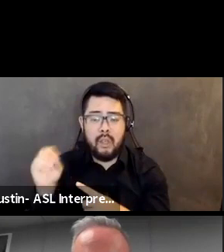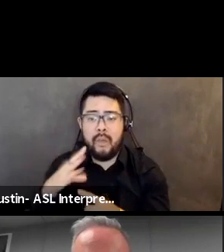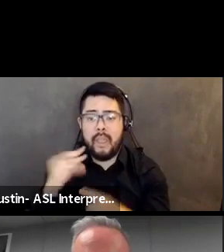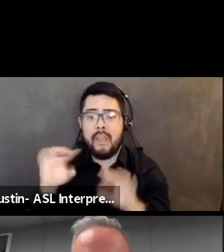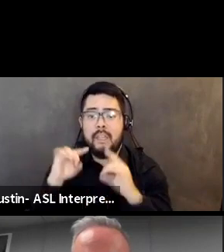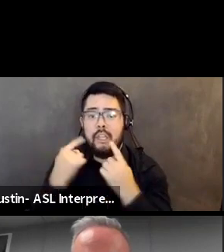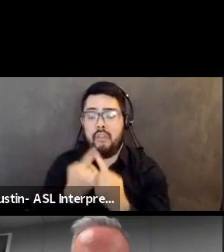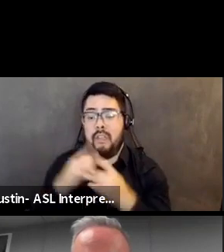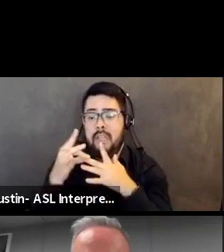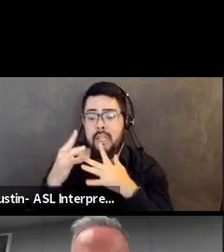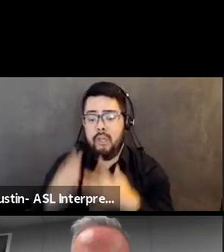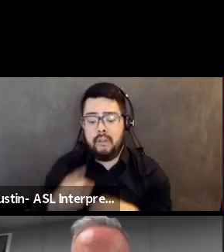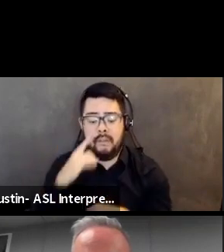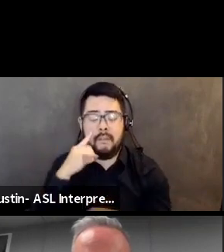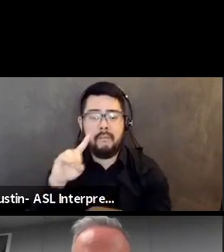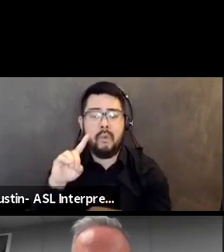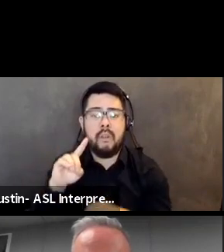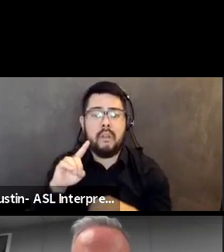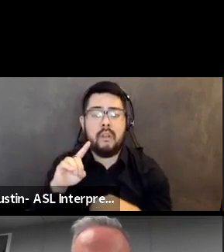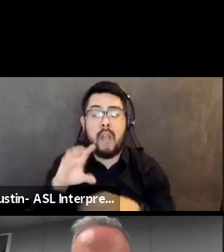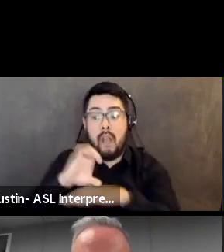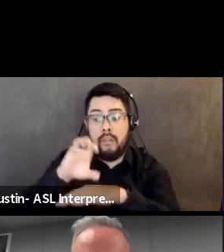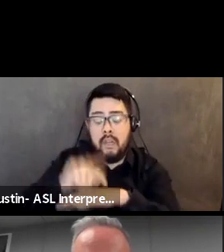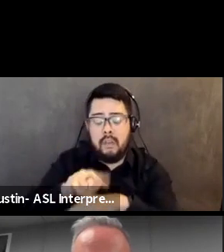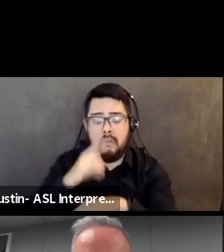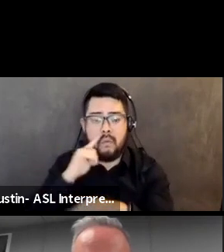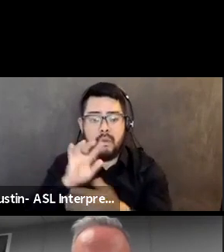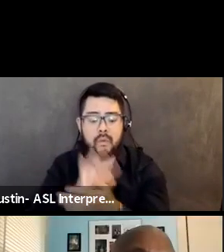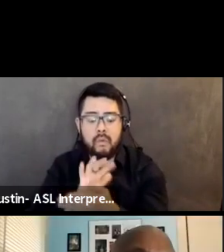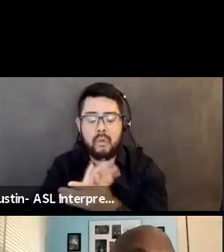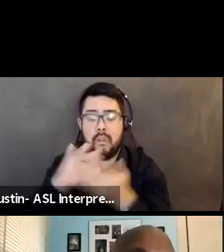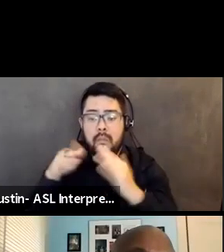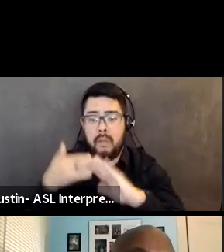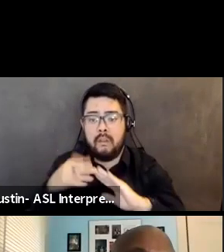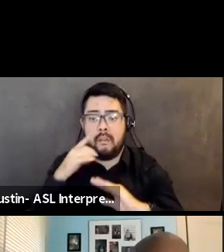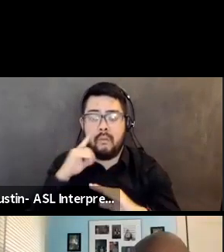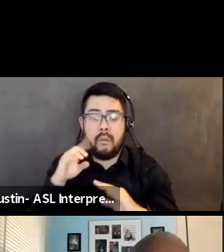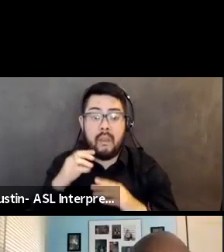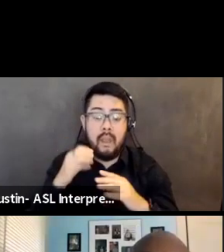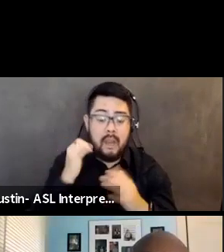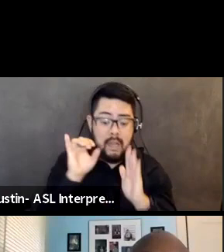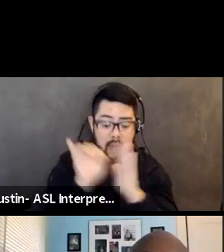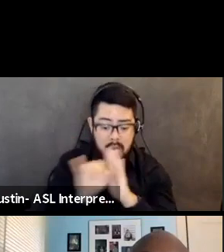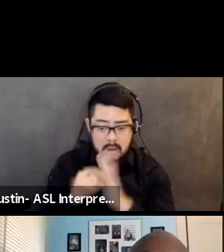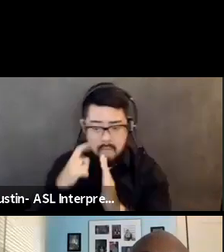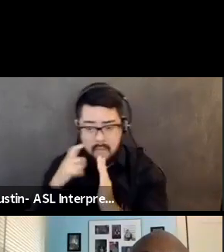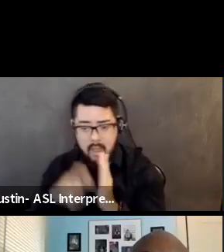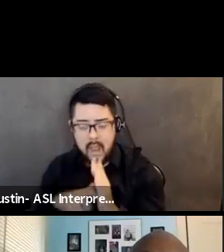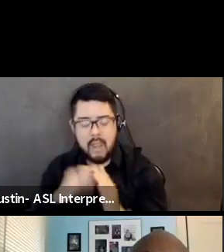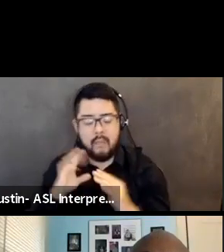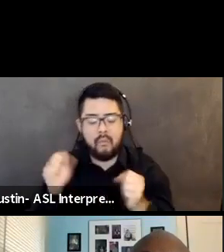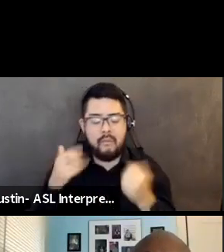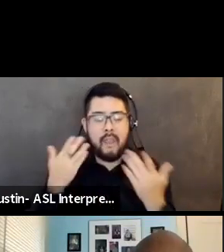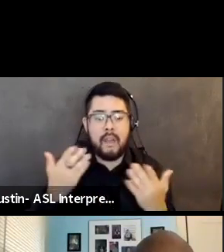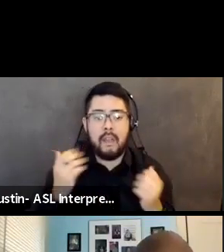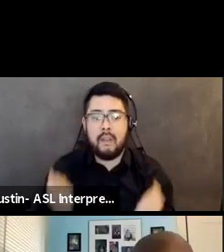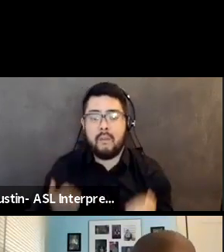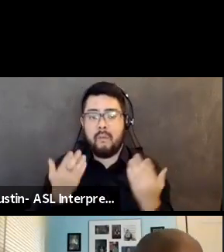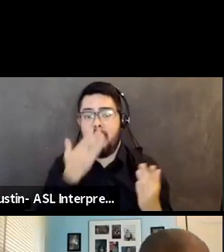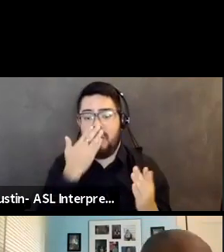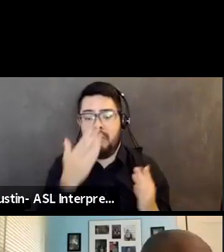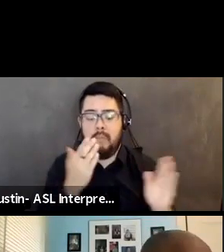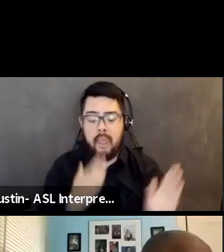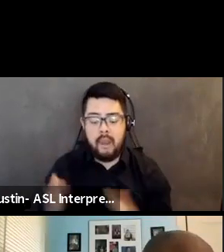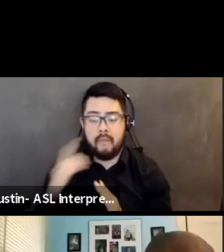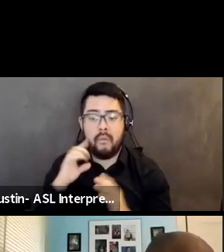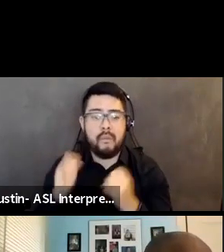consultation with school commit communities identify and recommend an alternative plan to ensure safe and supportive